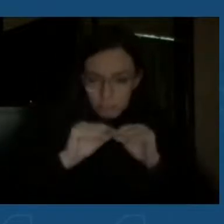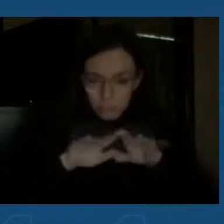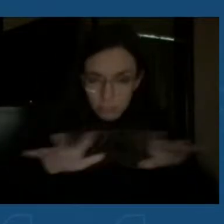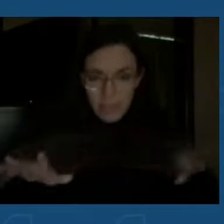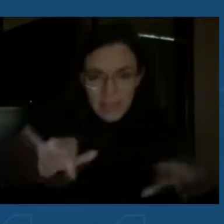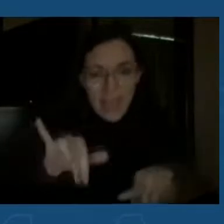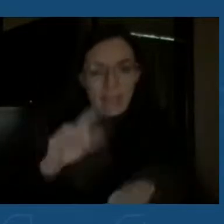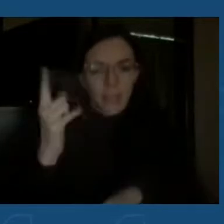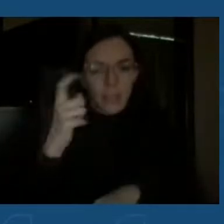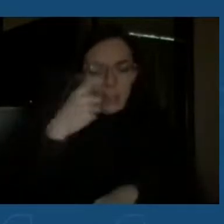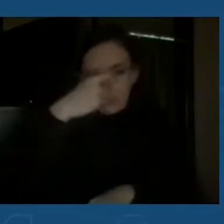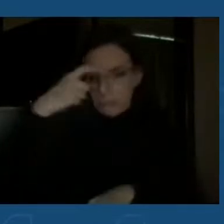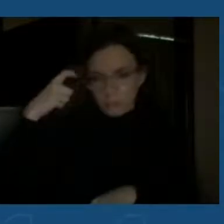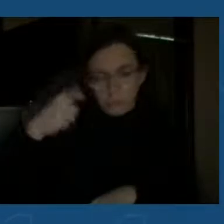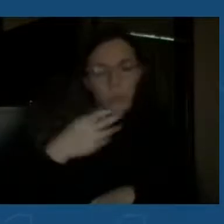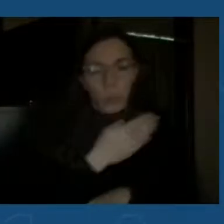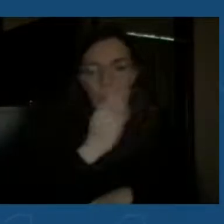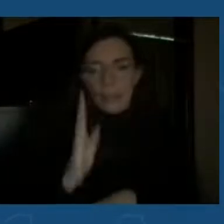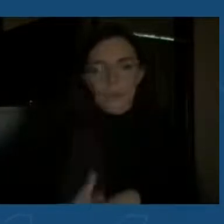forget.